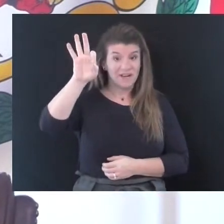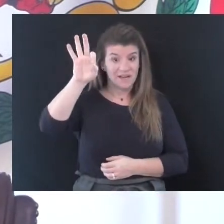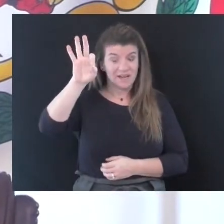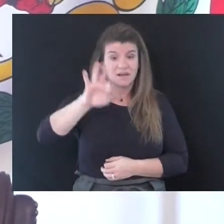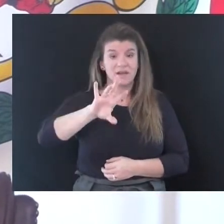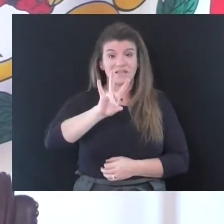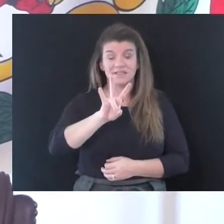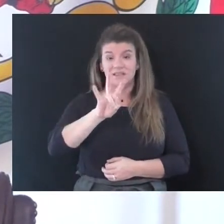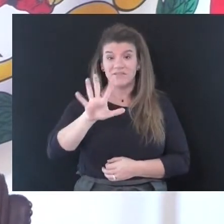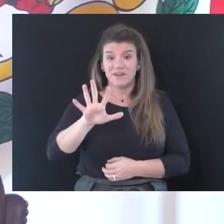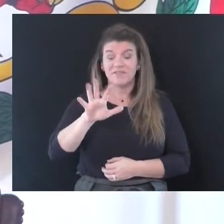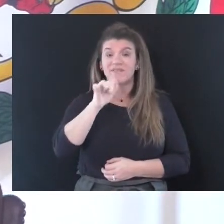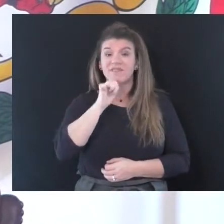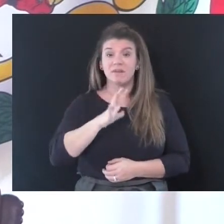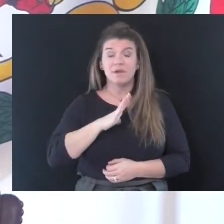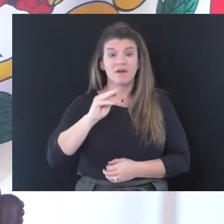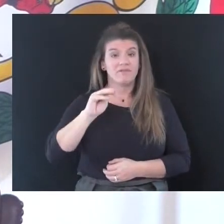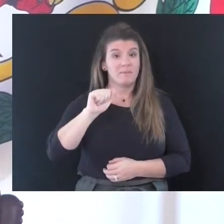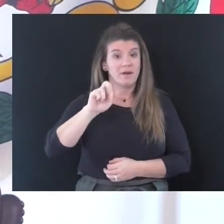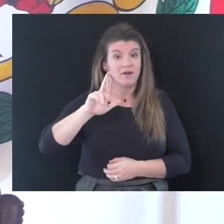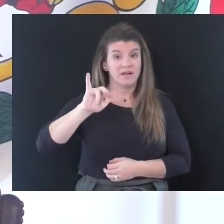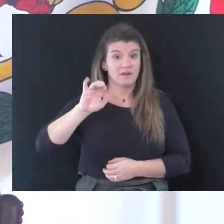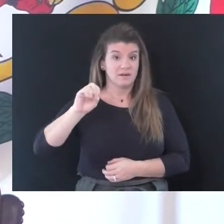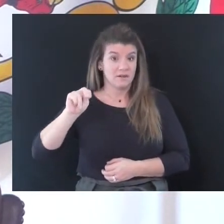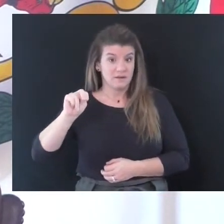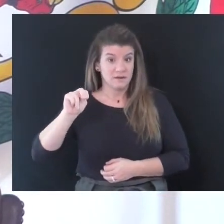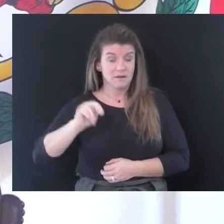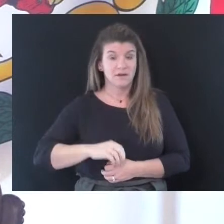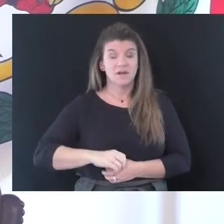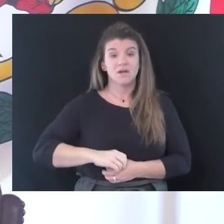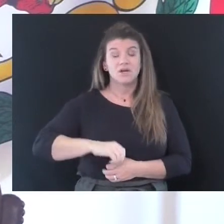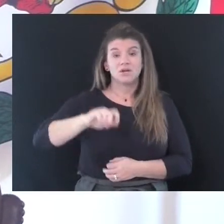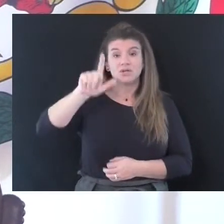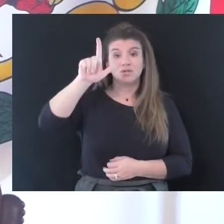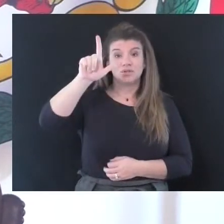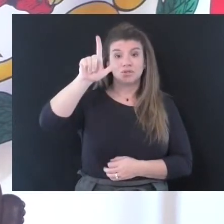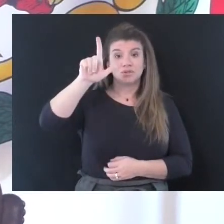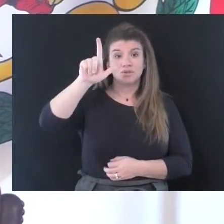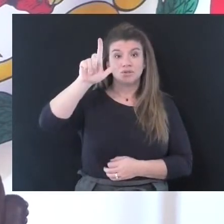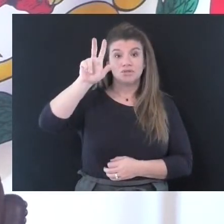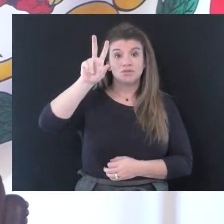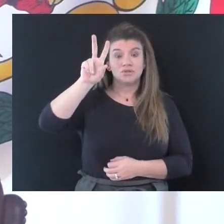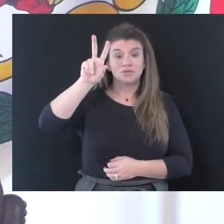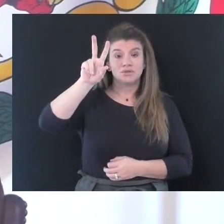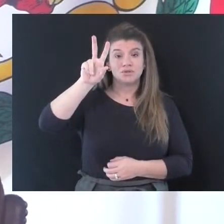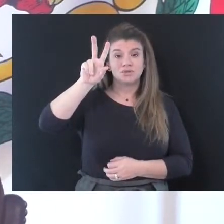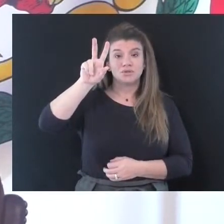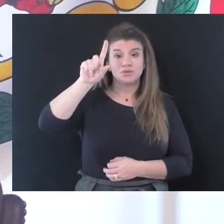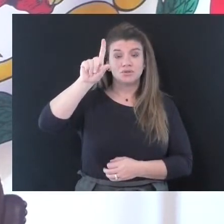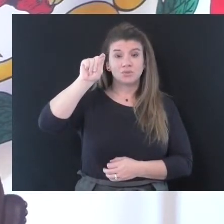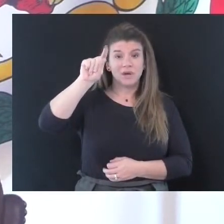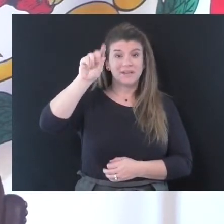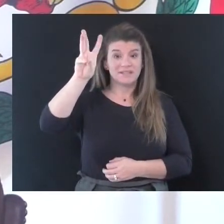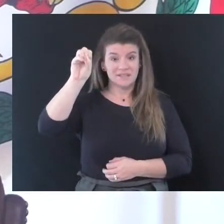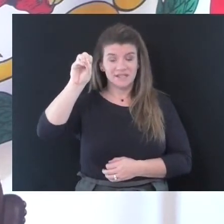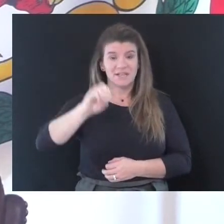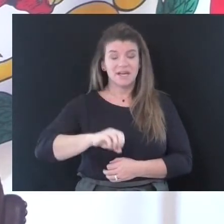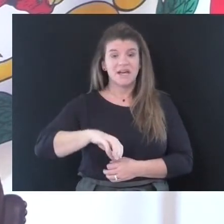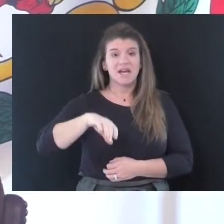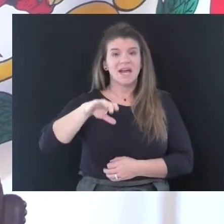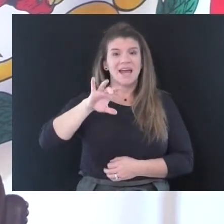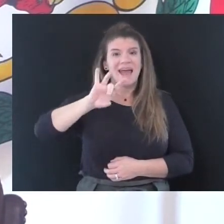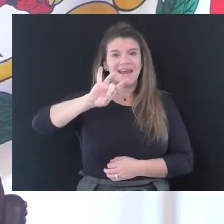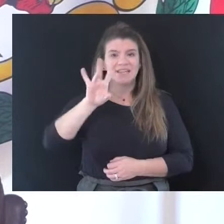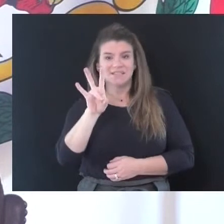is a 75-year-old female from Marion County. Our 2,060th death is an 87-year-old male from